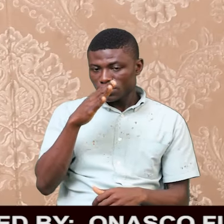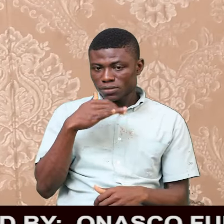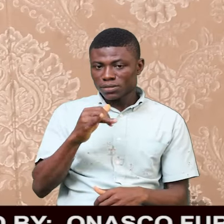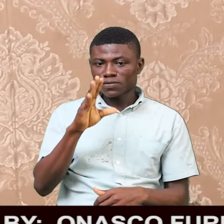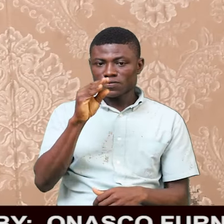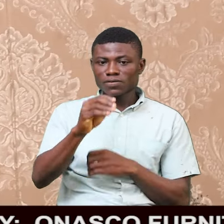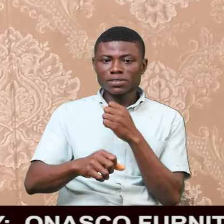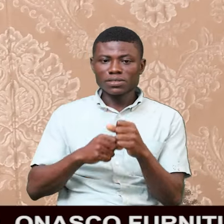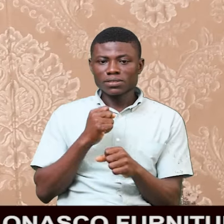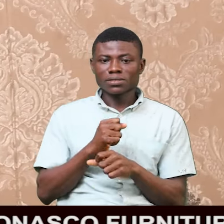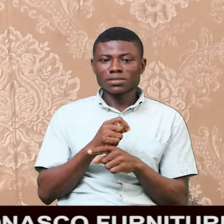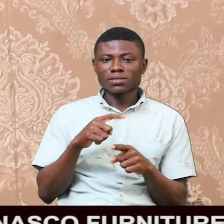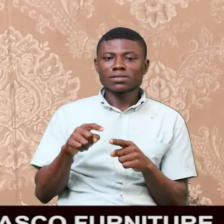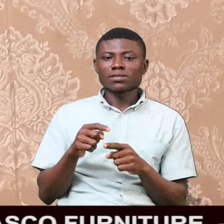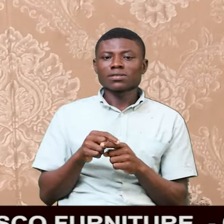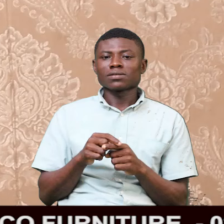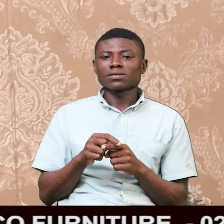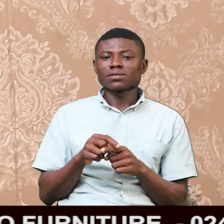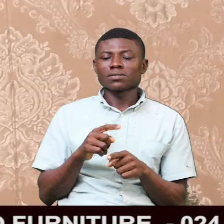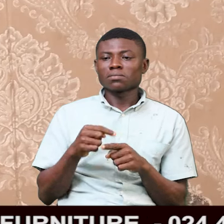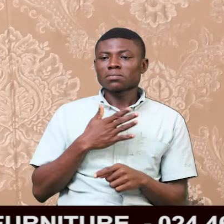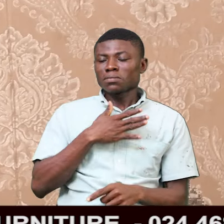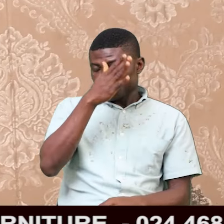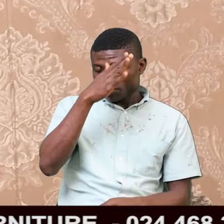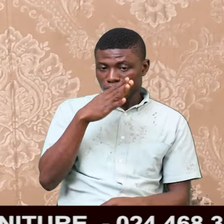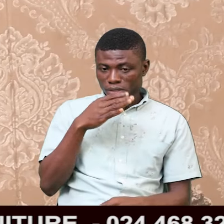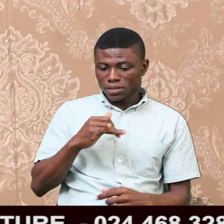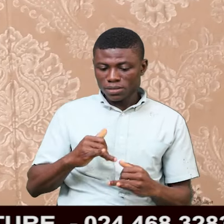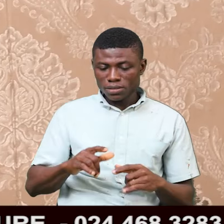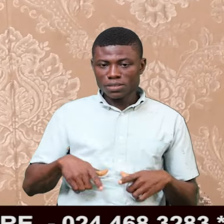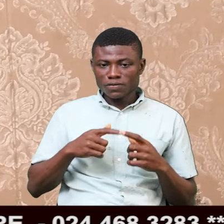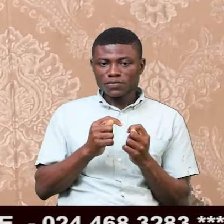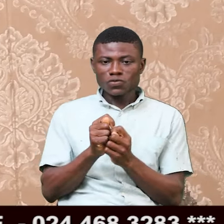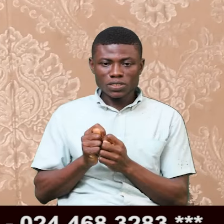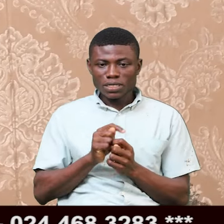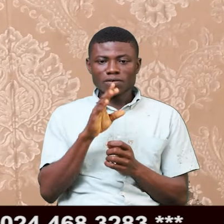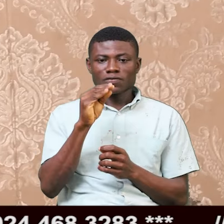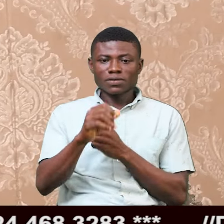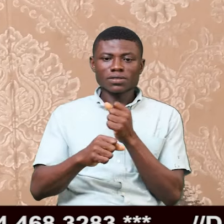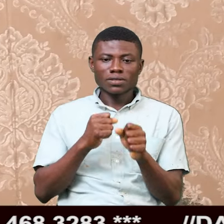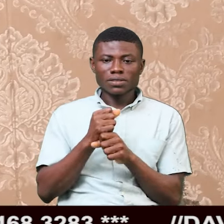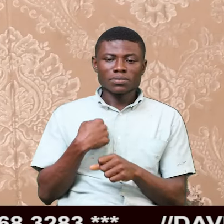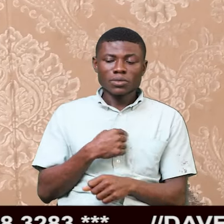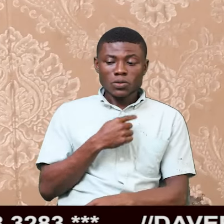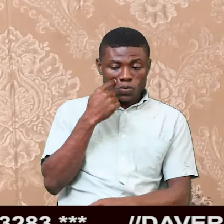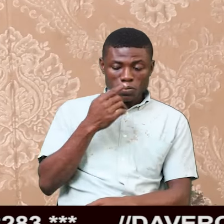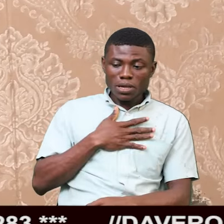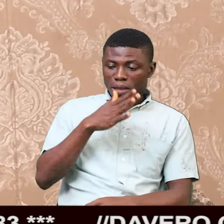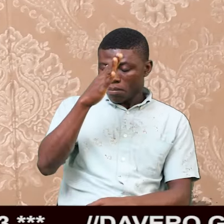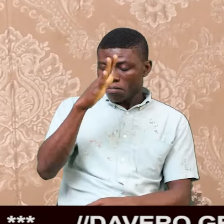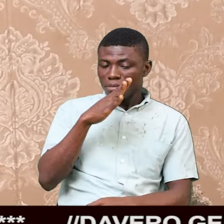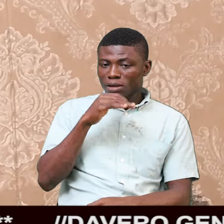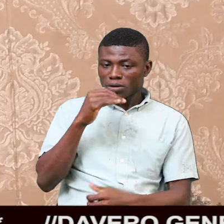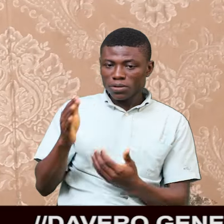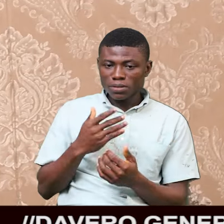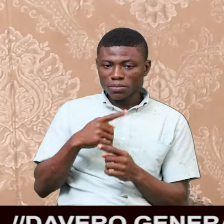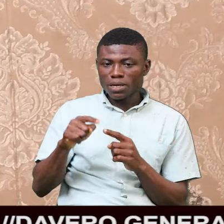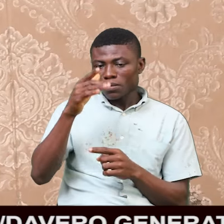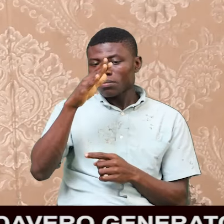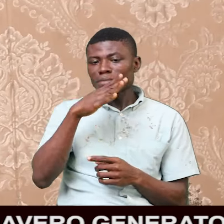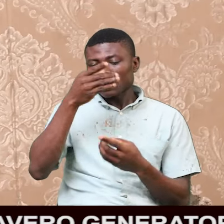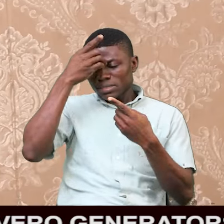worry, 50 years. And I'm a role model. Okay. Me who say me mommy when you're easy, but or